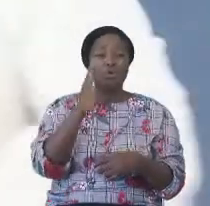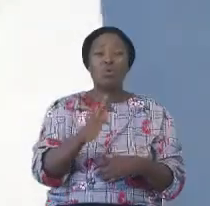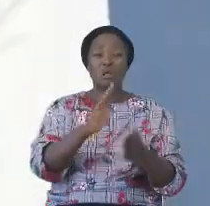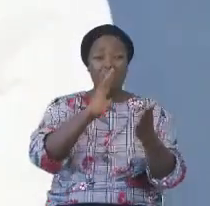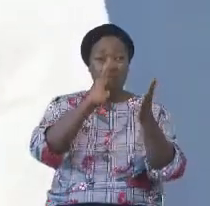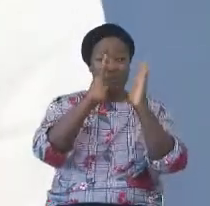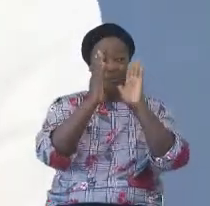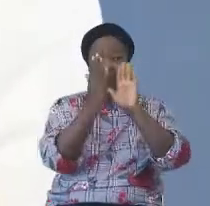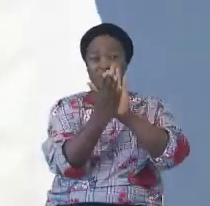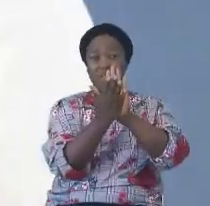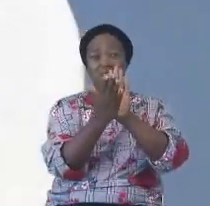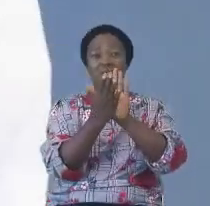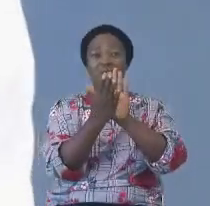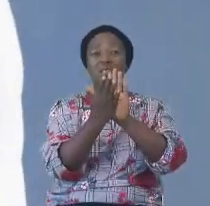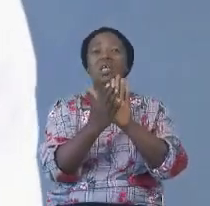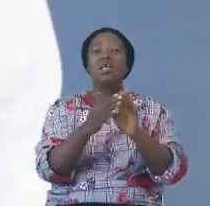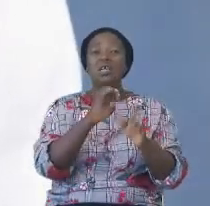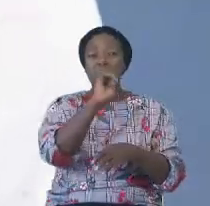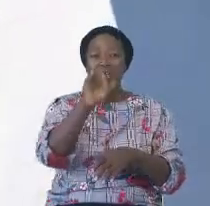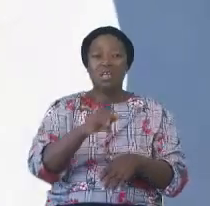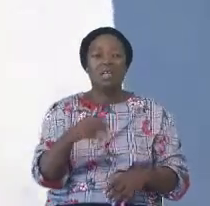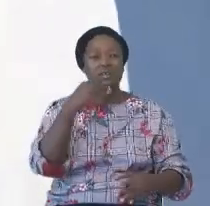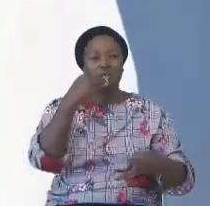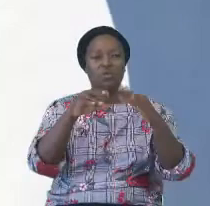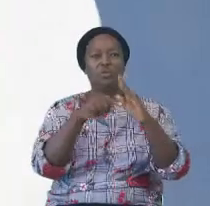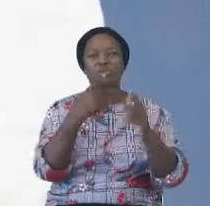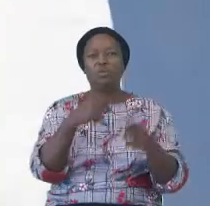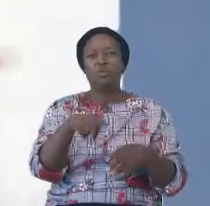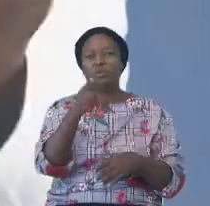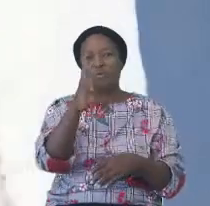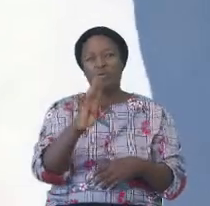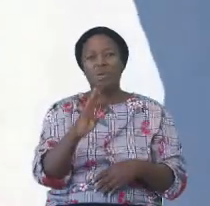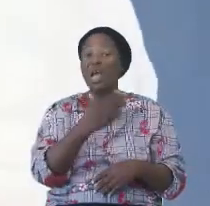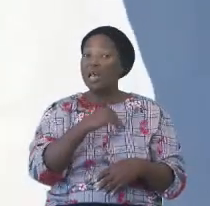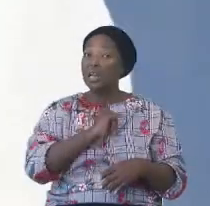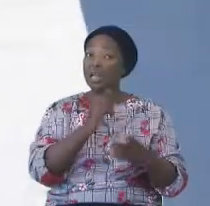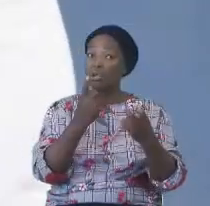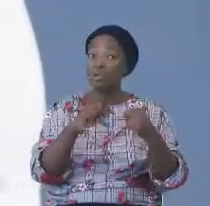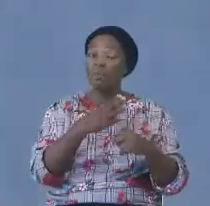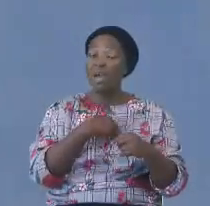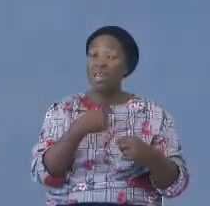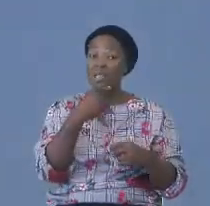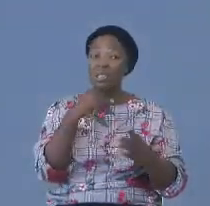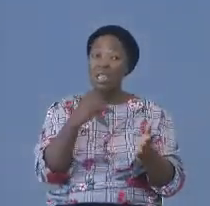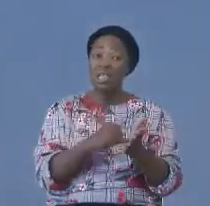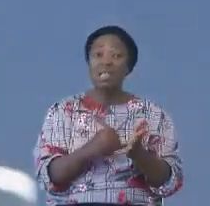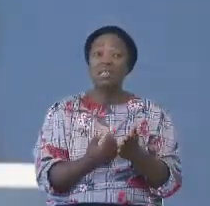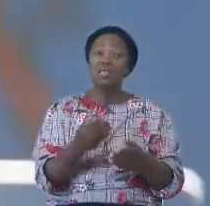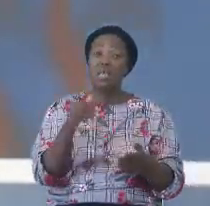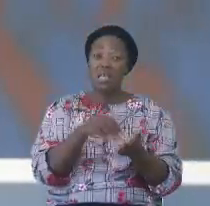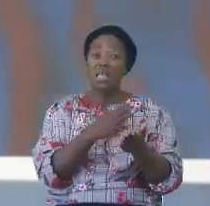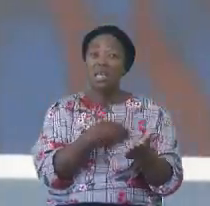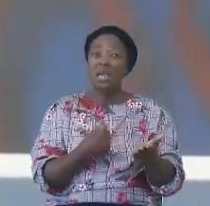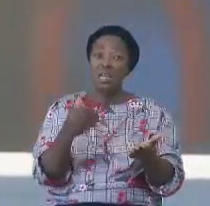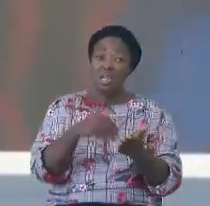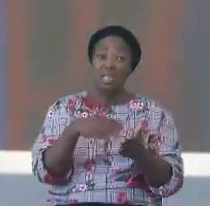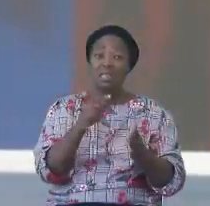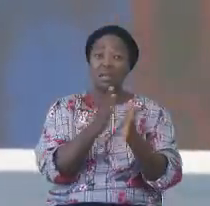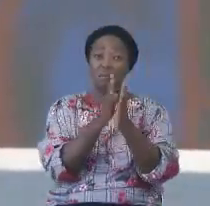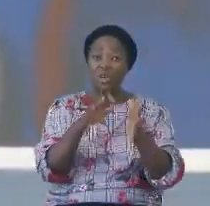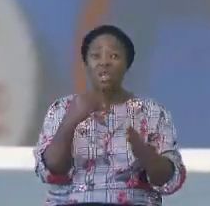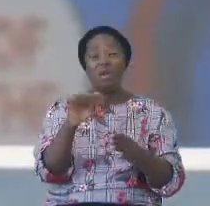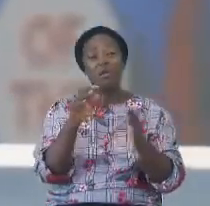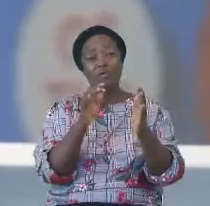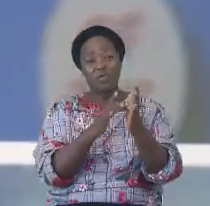sin, every habitual sin will face the eternal judgment of God. And I come and